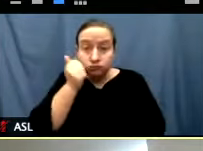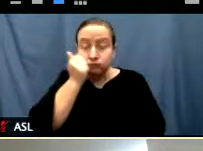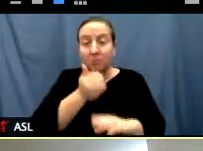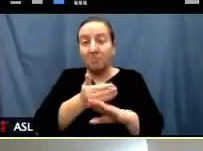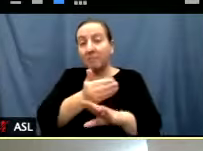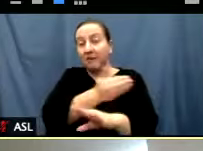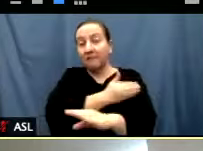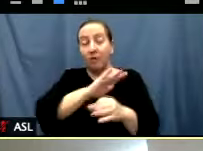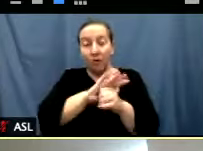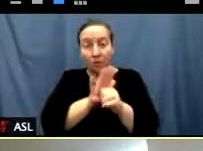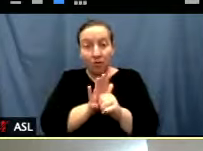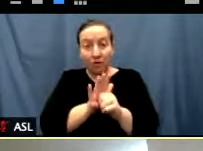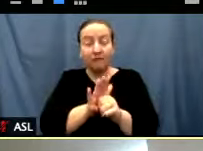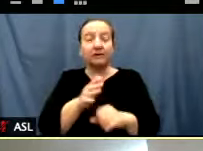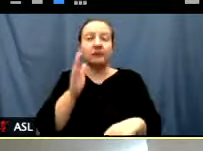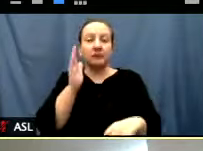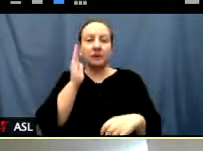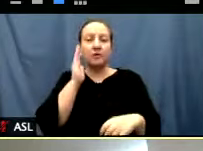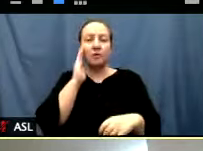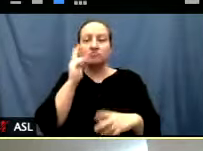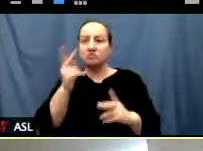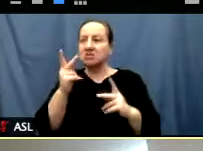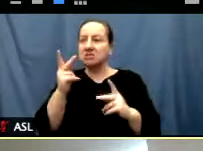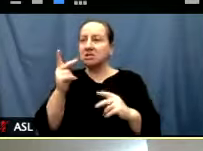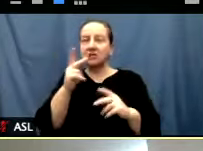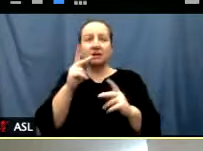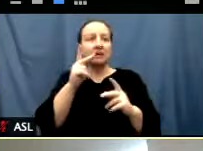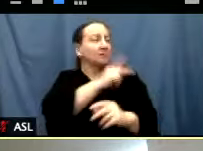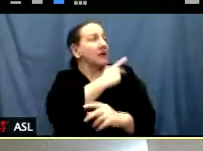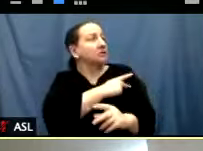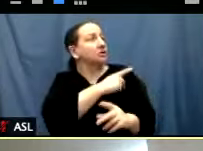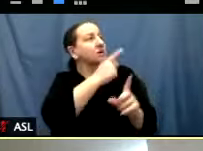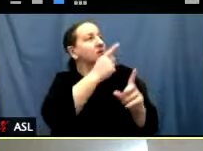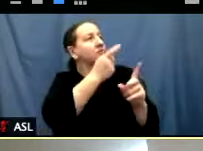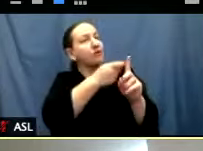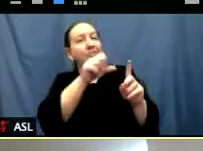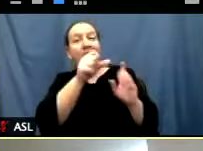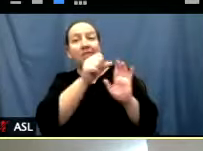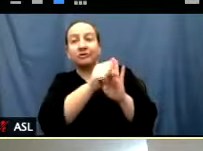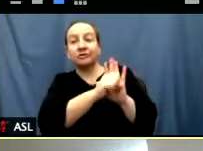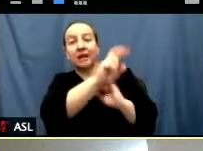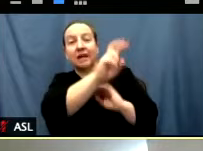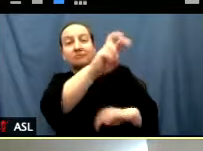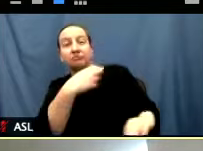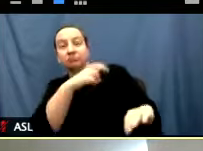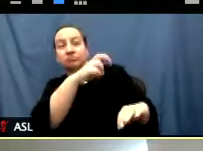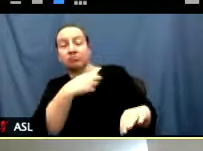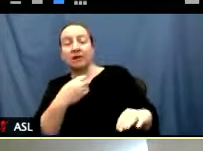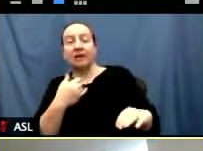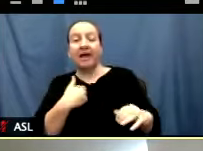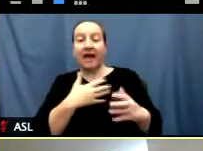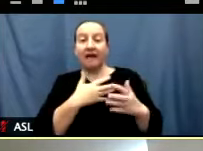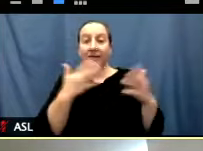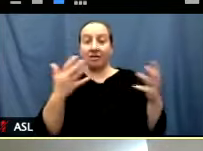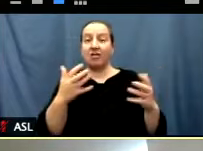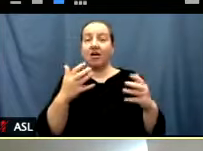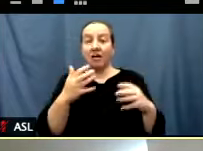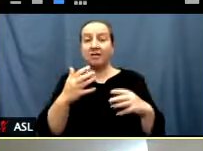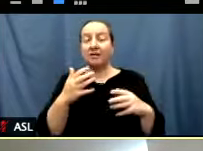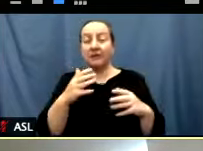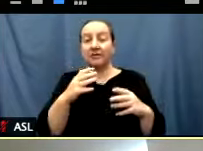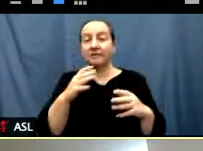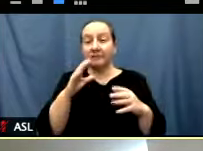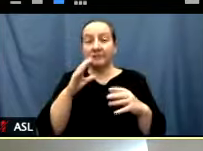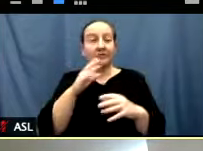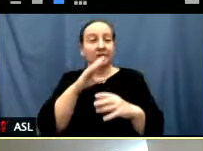COVID would see patients transferred in from out of state. We have a lot of tertiary care hospitals in Colorado that